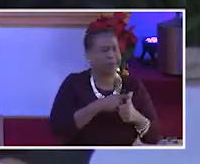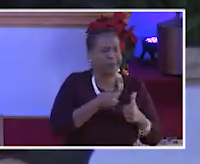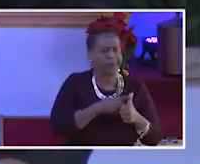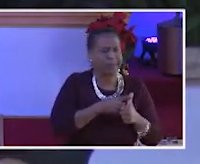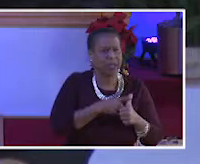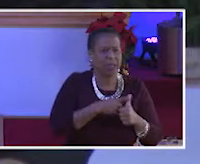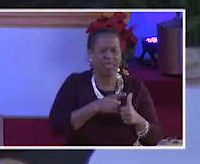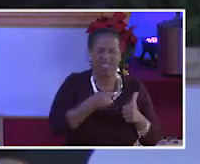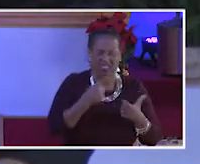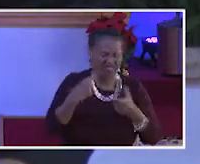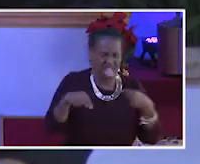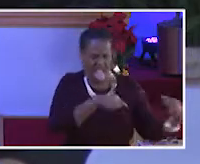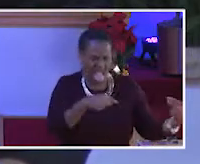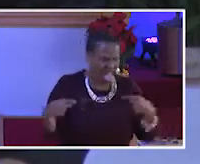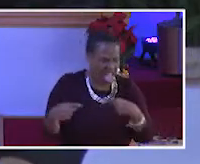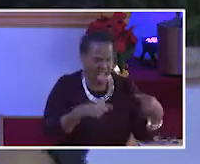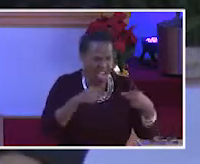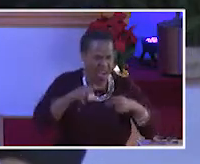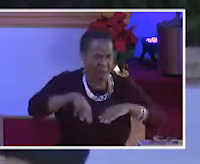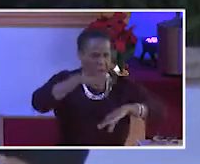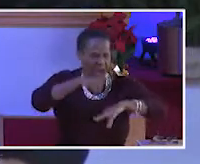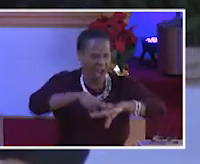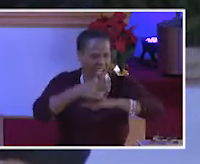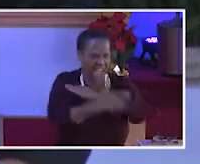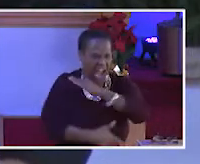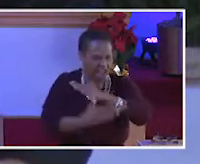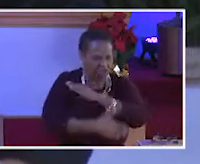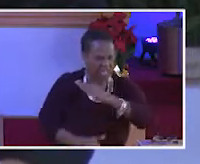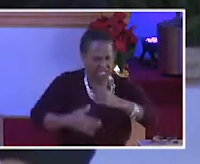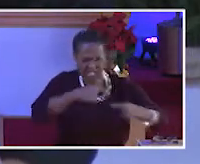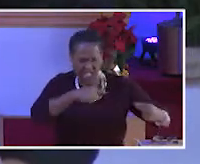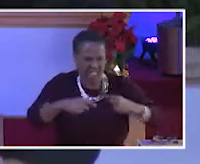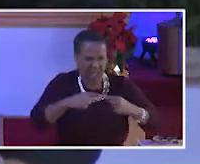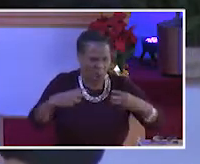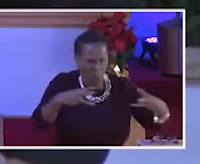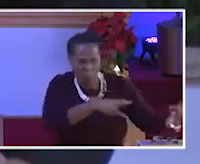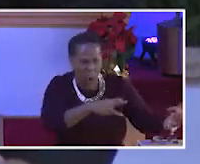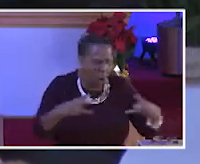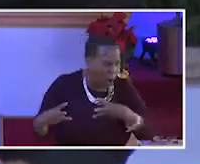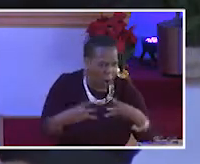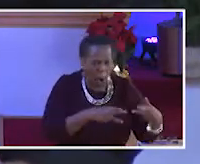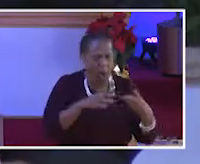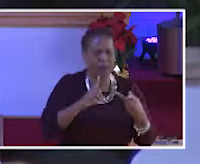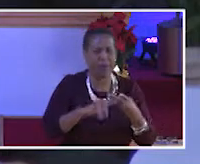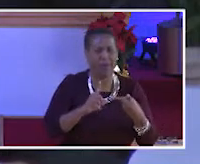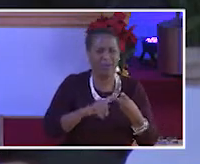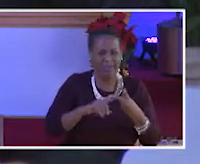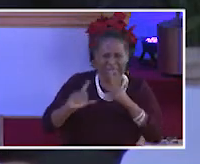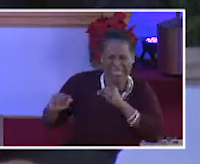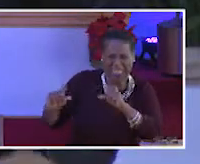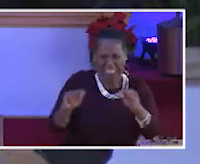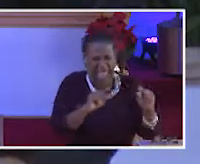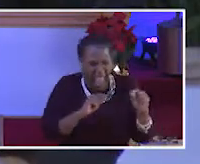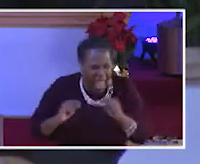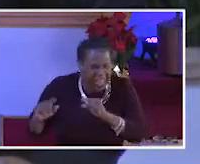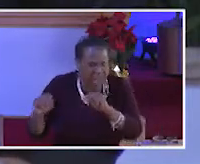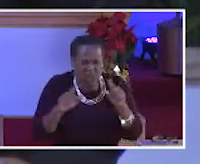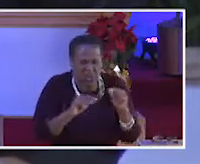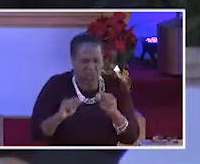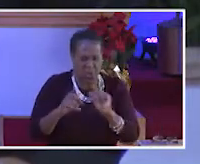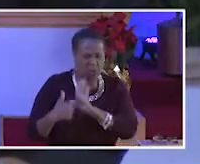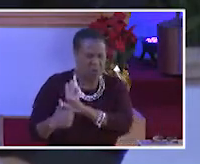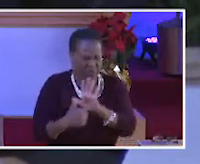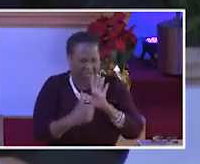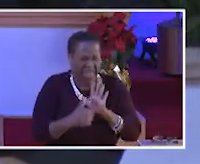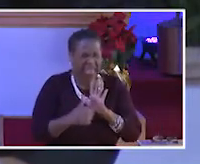The discourse among nations is breaking down into war. Scandal upon scandal is being revealed